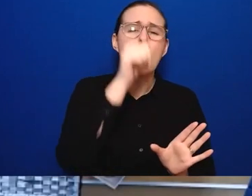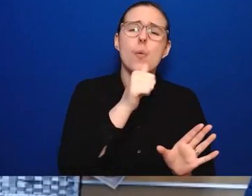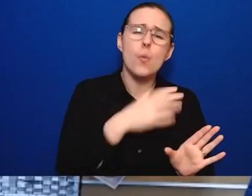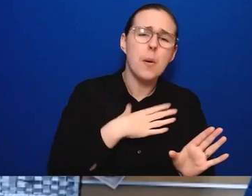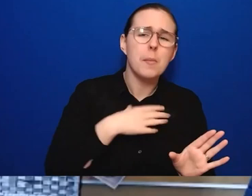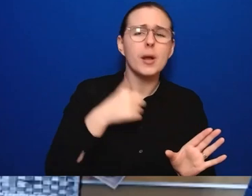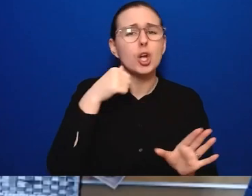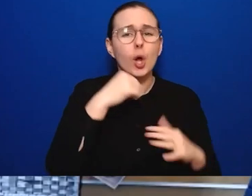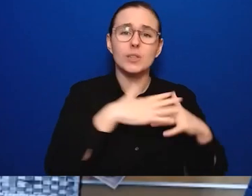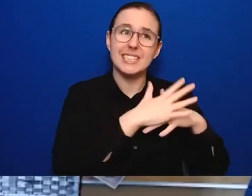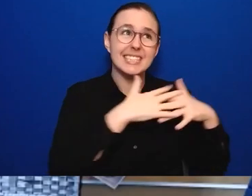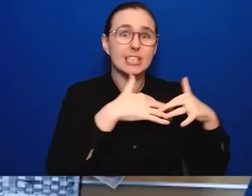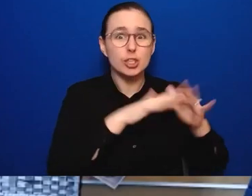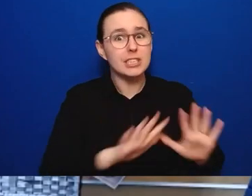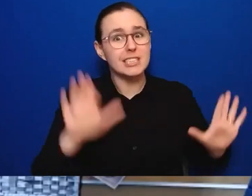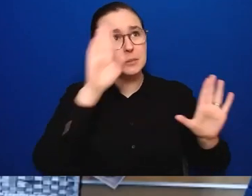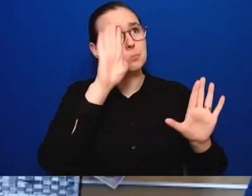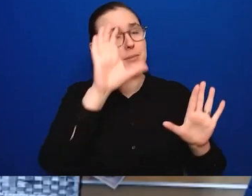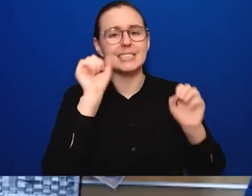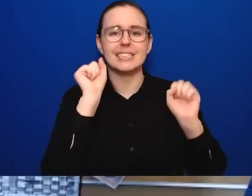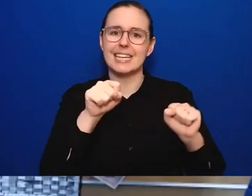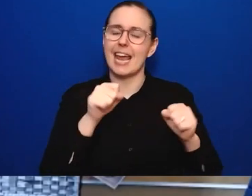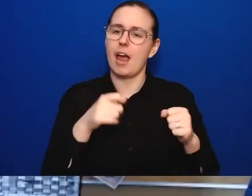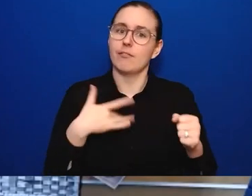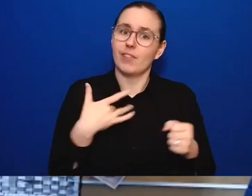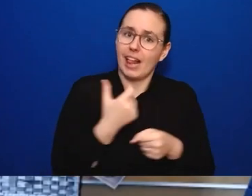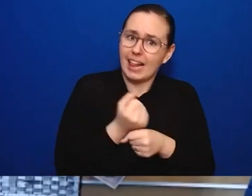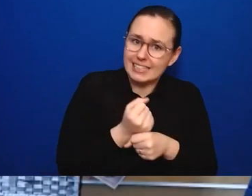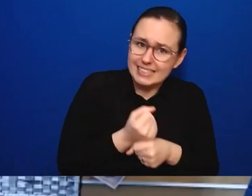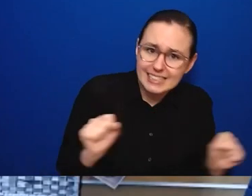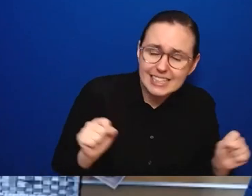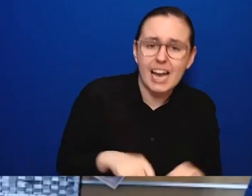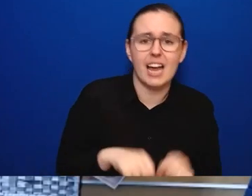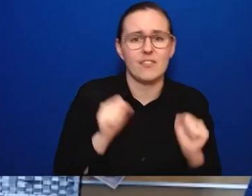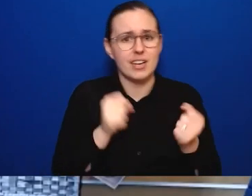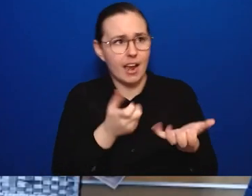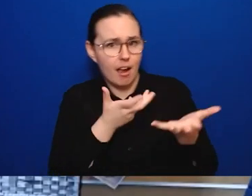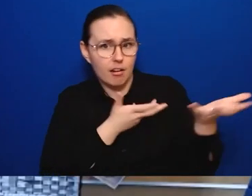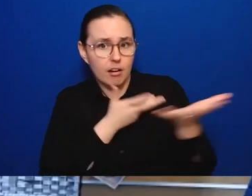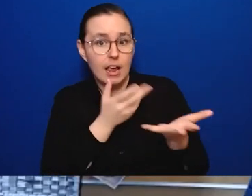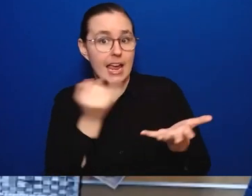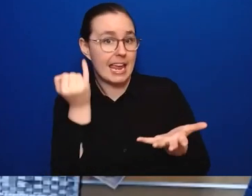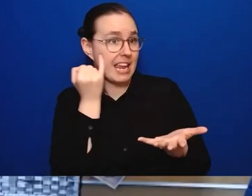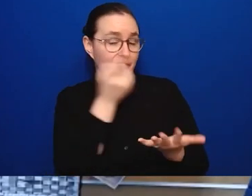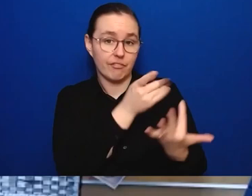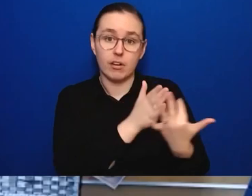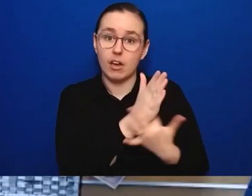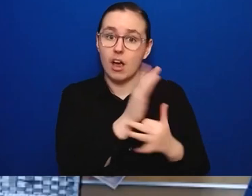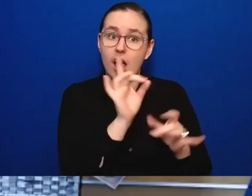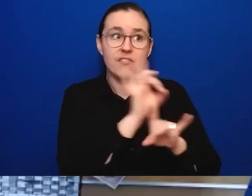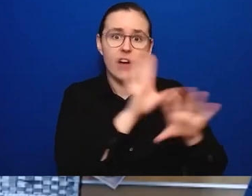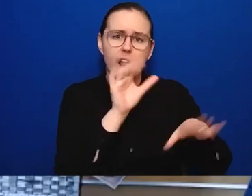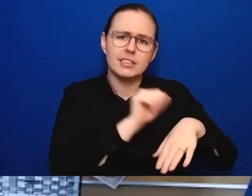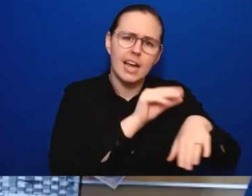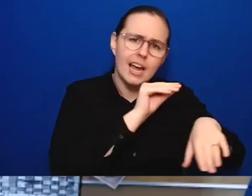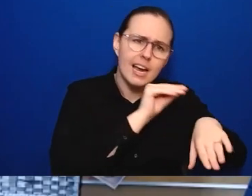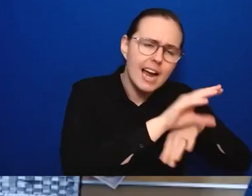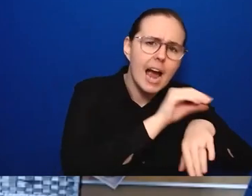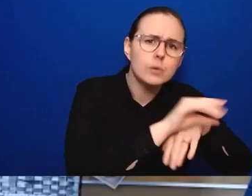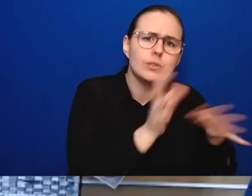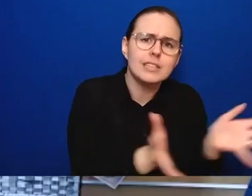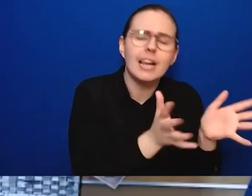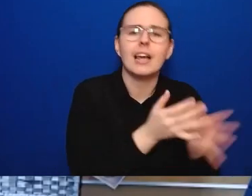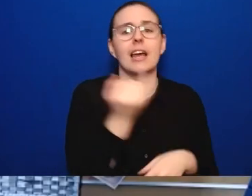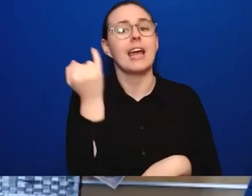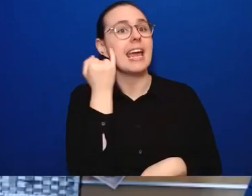of gender-based violence and abuse within their lives, their families and communities, as well as to heal and learn from